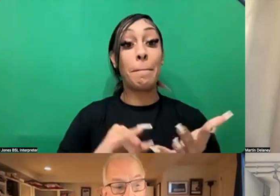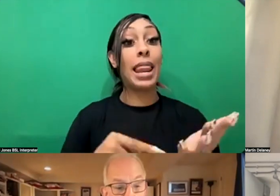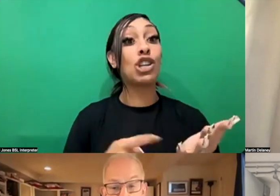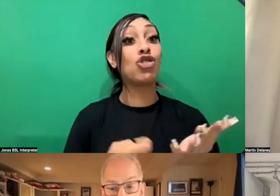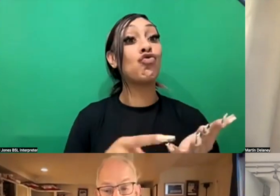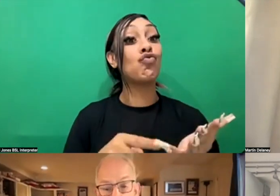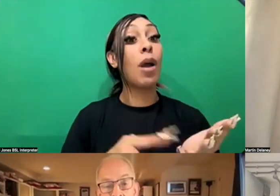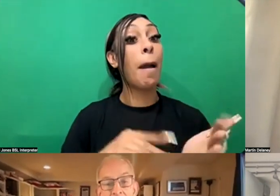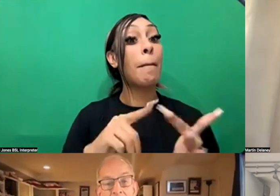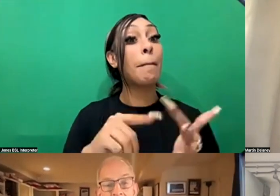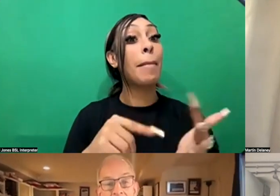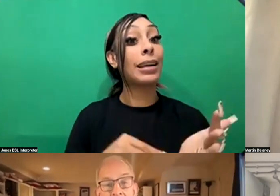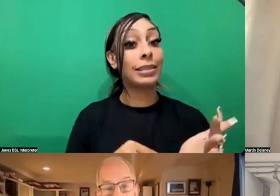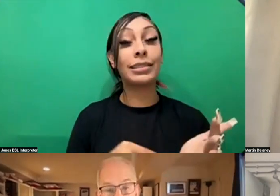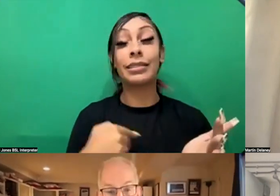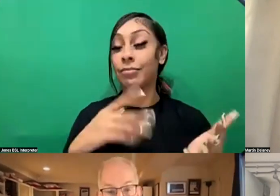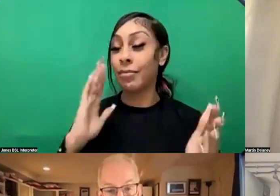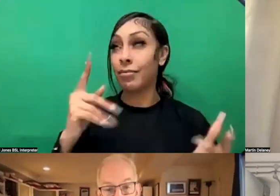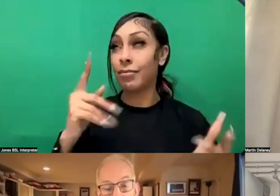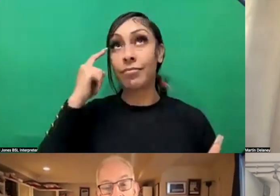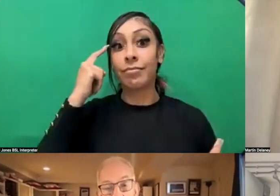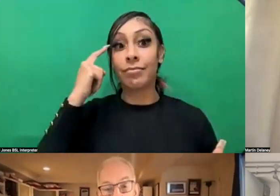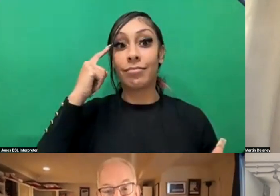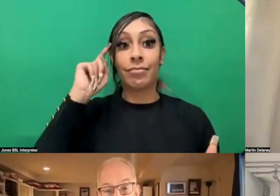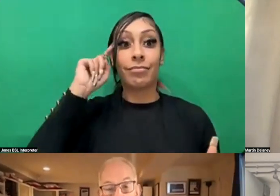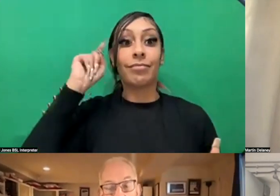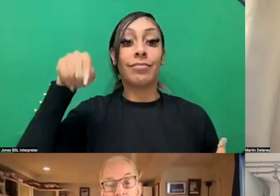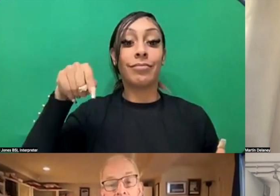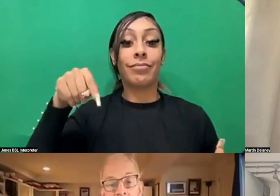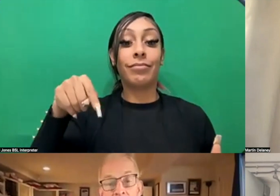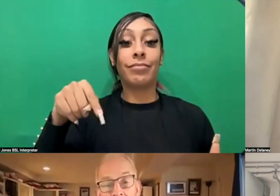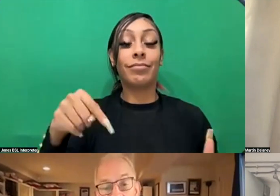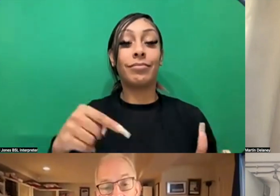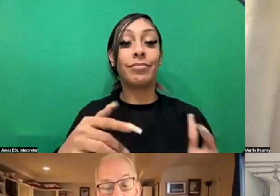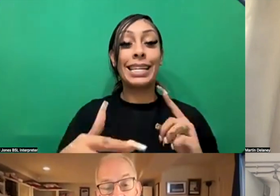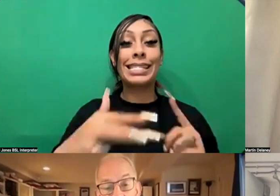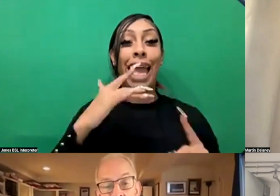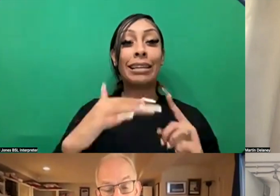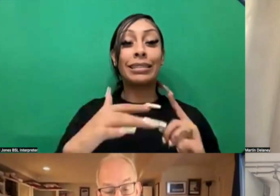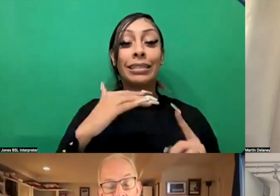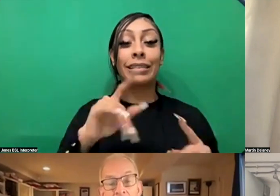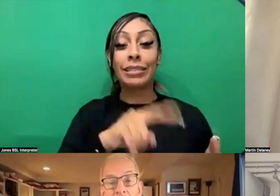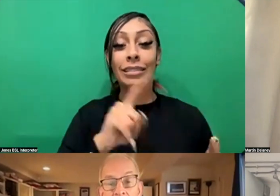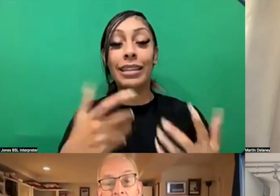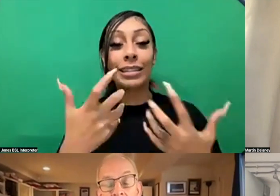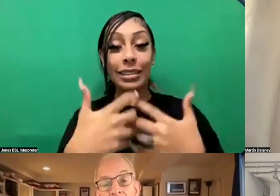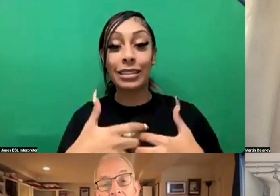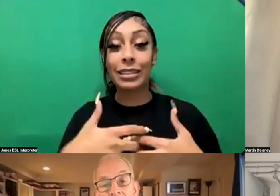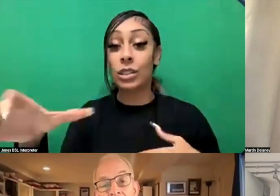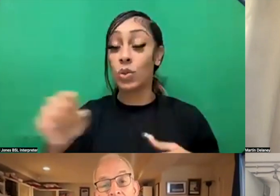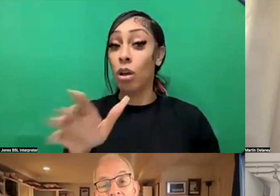come up with a sensor mechanism, a sensing technology, and it took me a long time to do